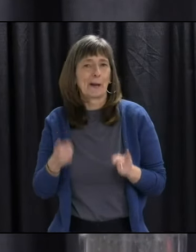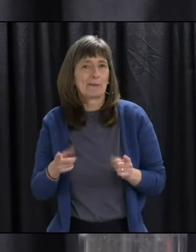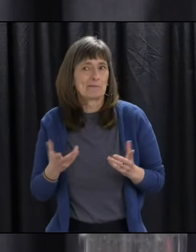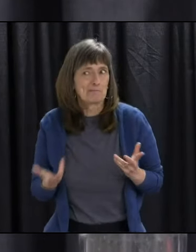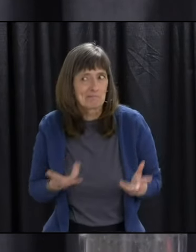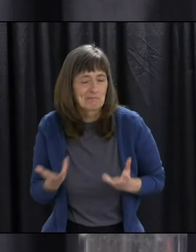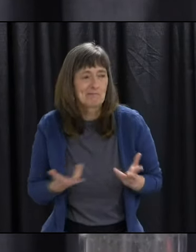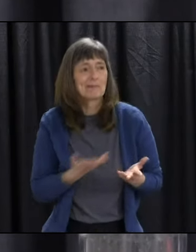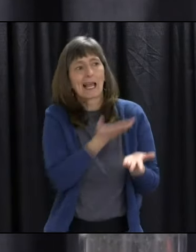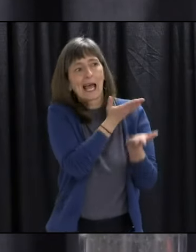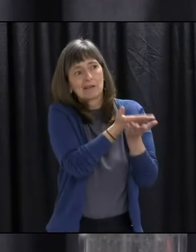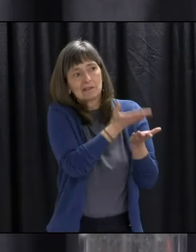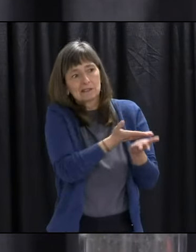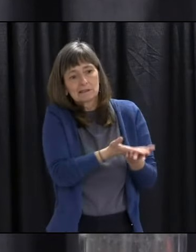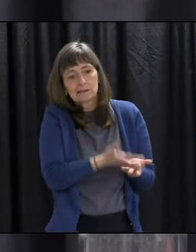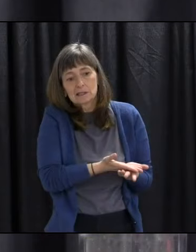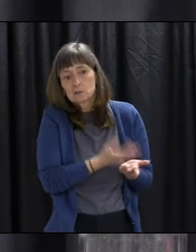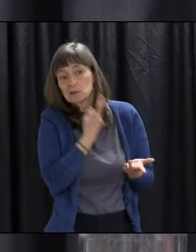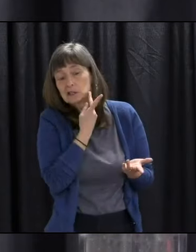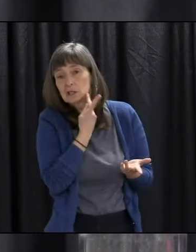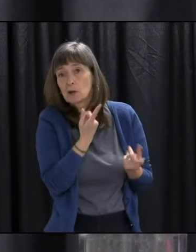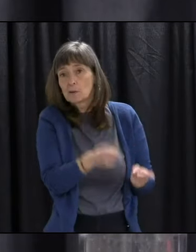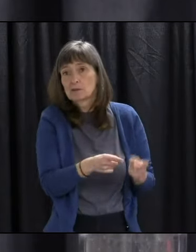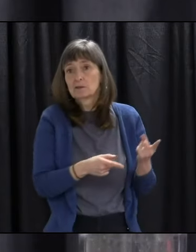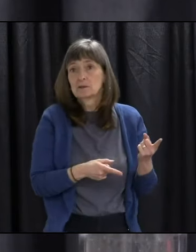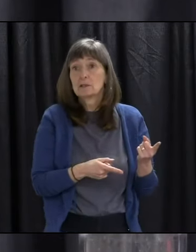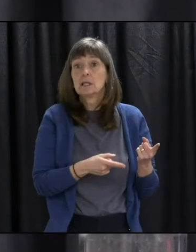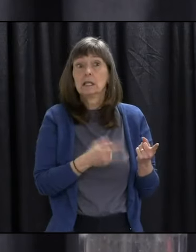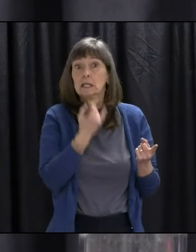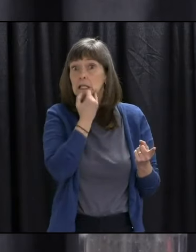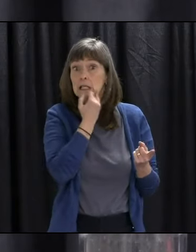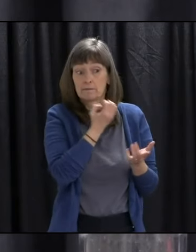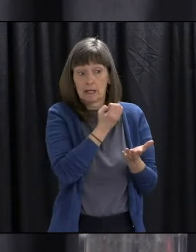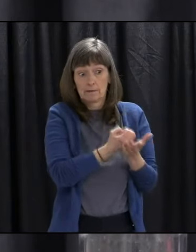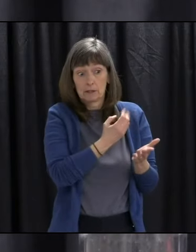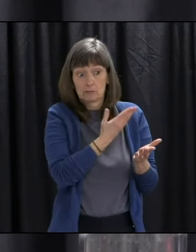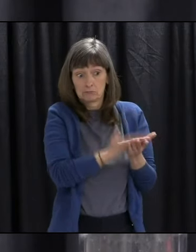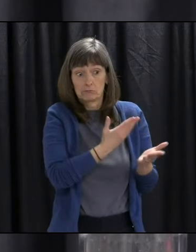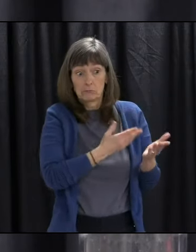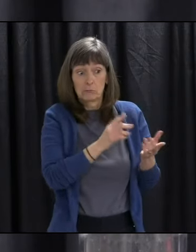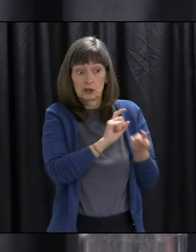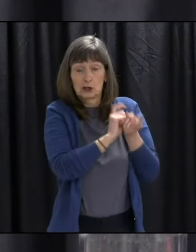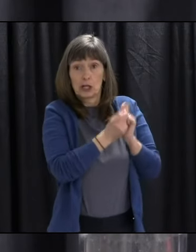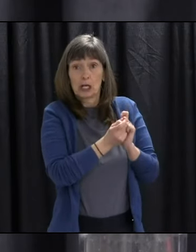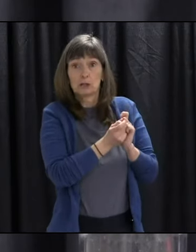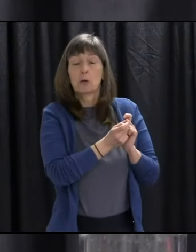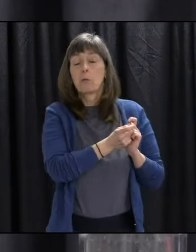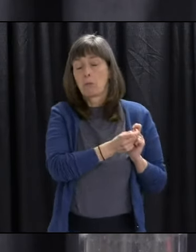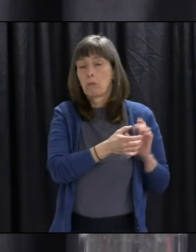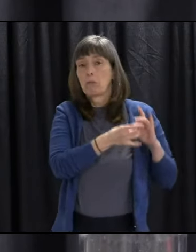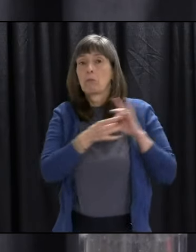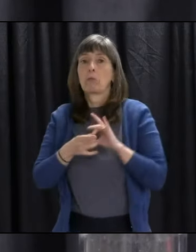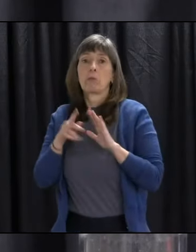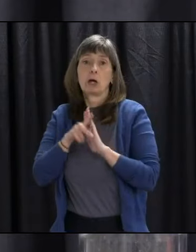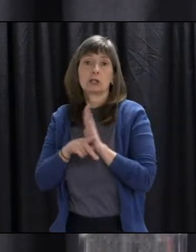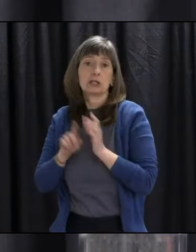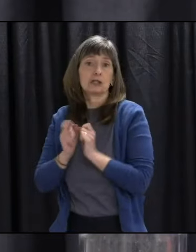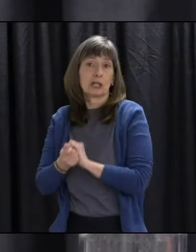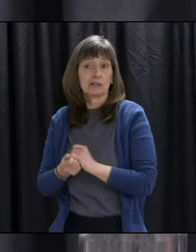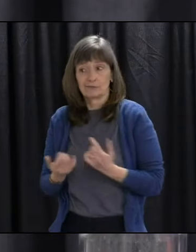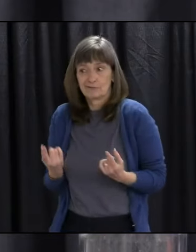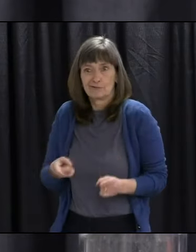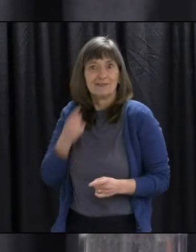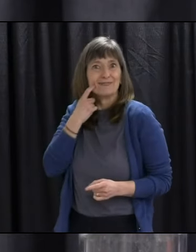guided by evidence. So as that evidence changes, we will change our policy. And you've seen changes in the